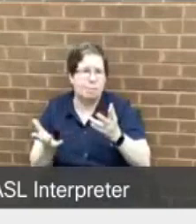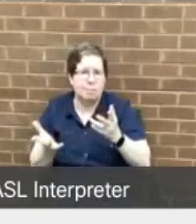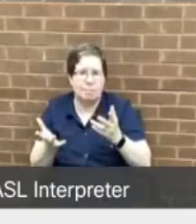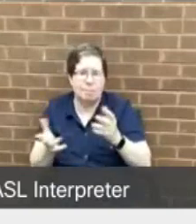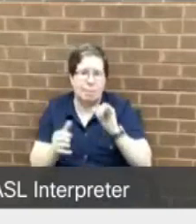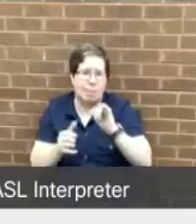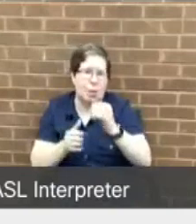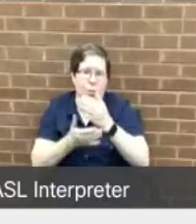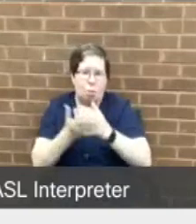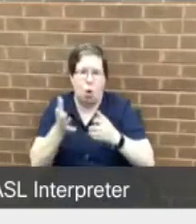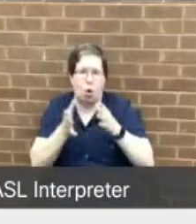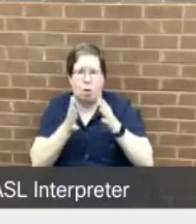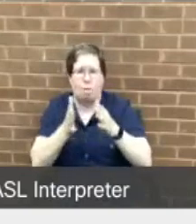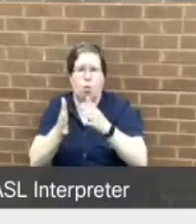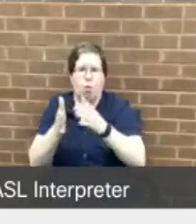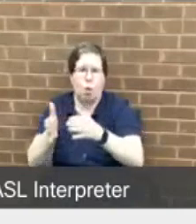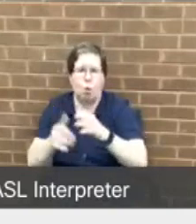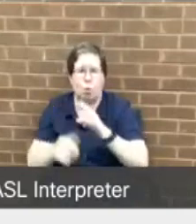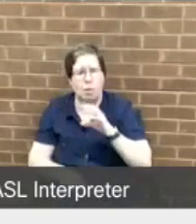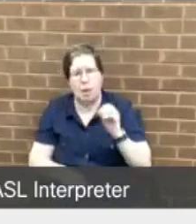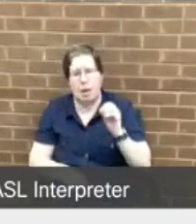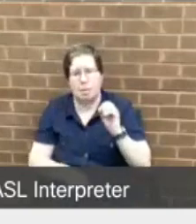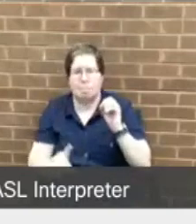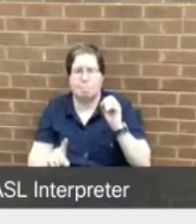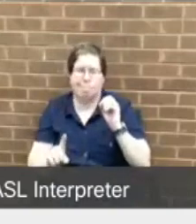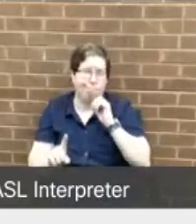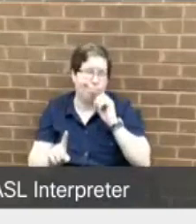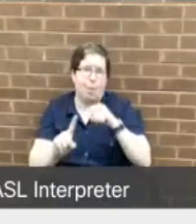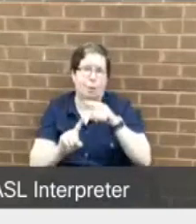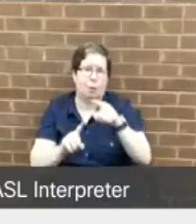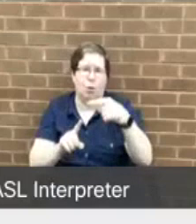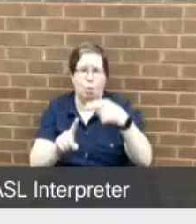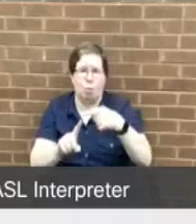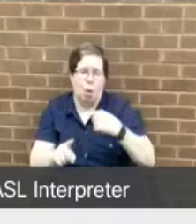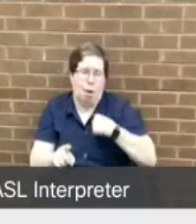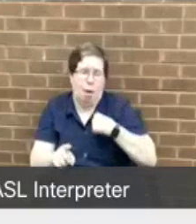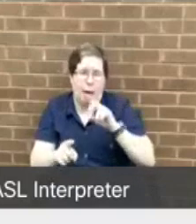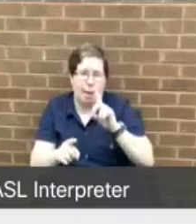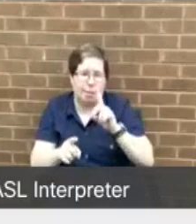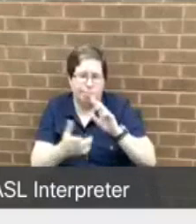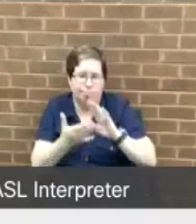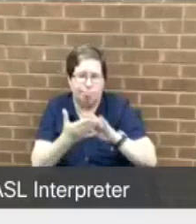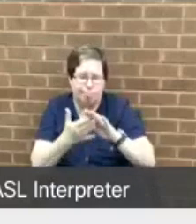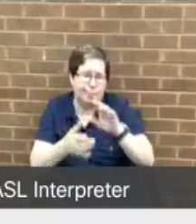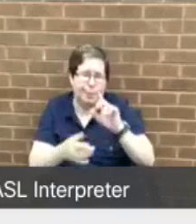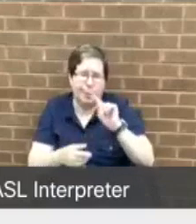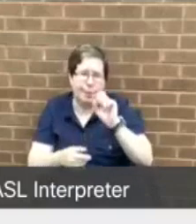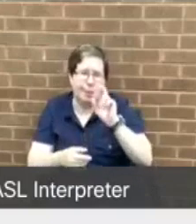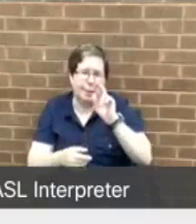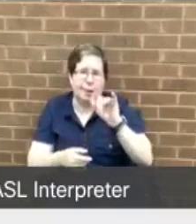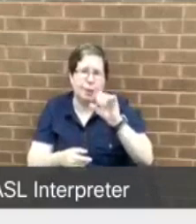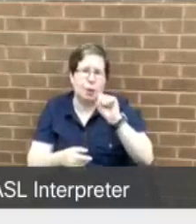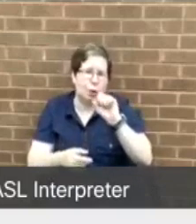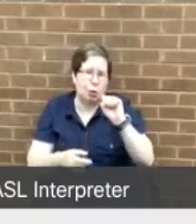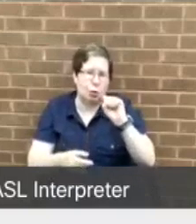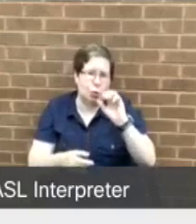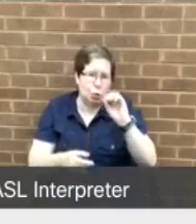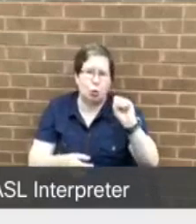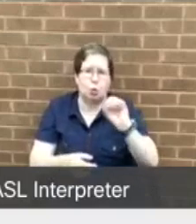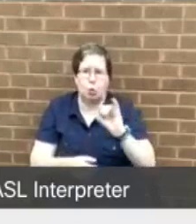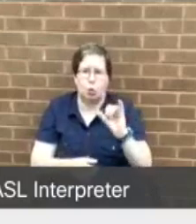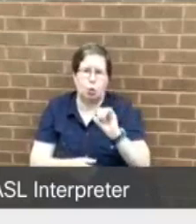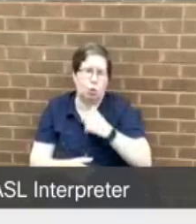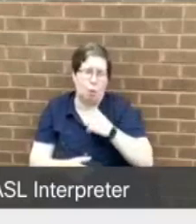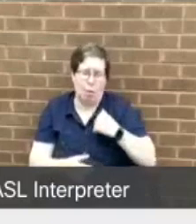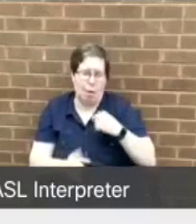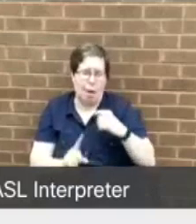roadway. And back to your point, I do applaud their district engineer Terry Seuss on that. That's kind